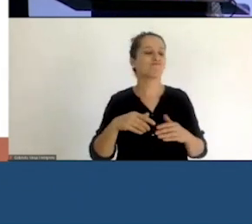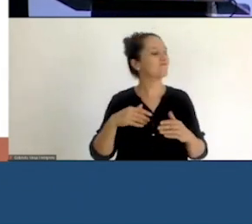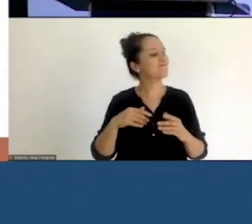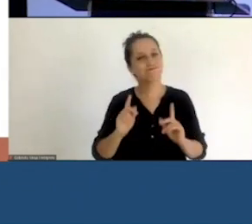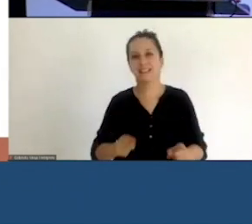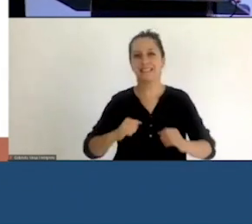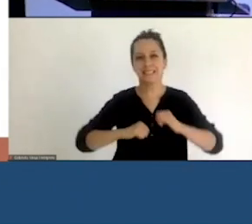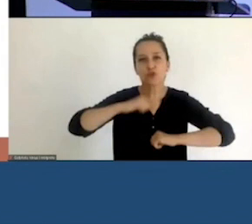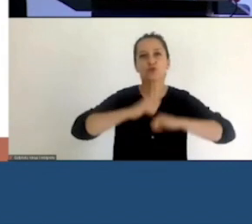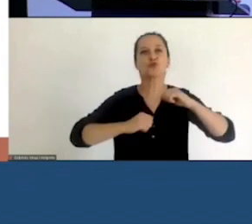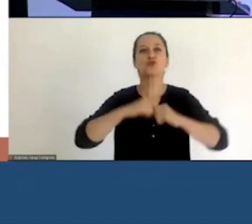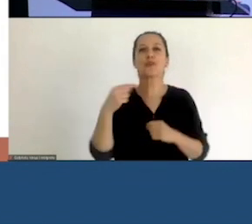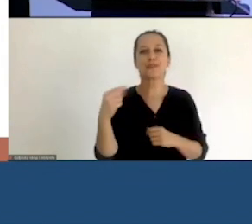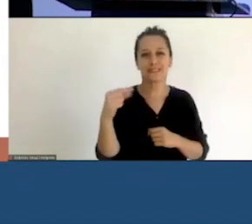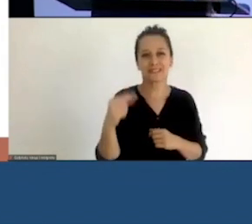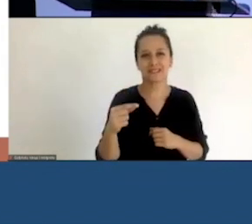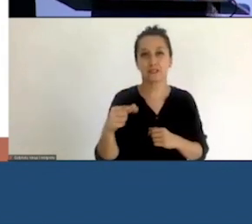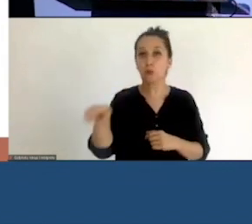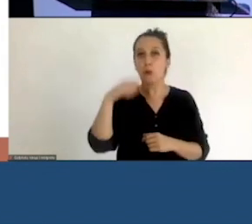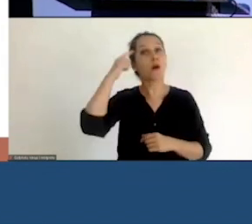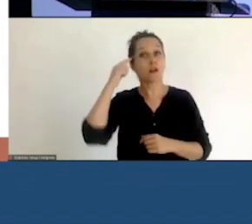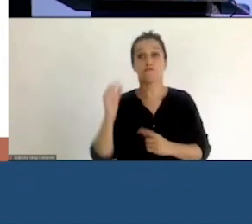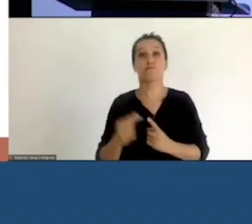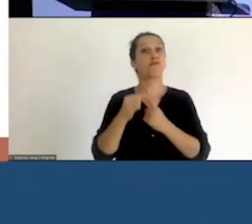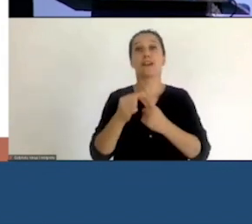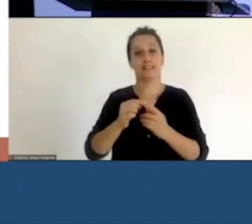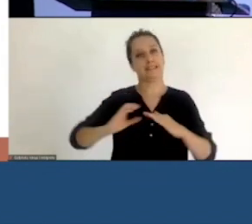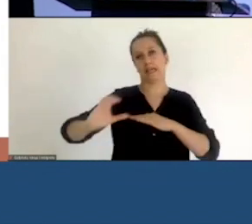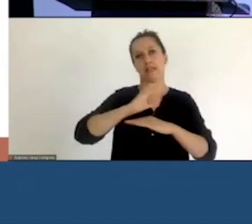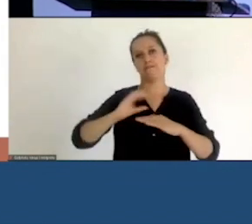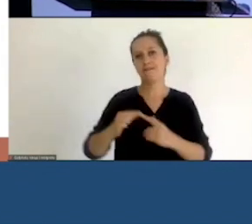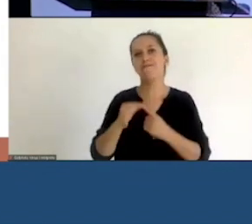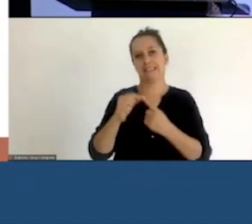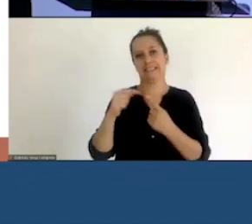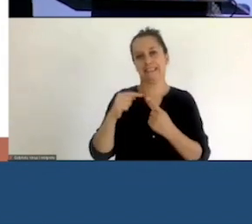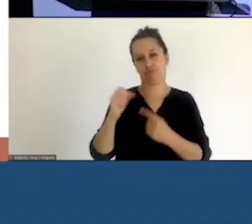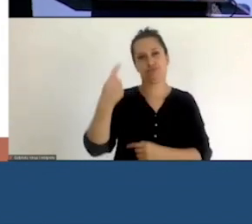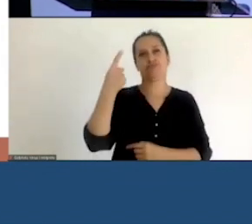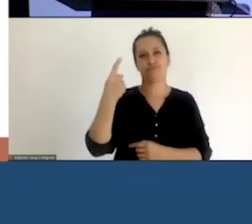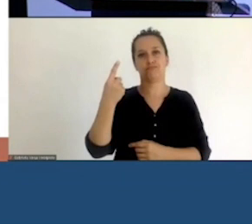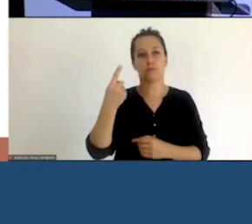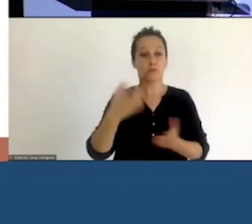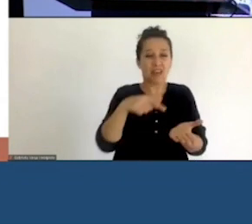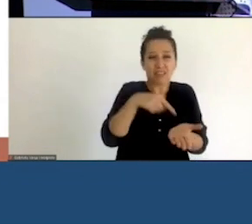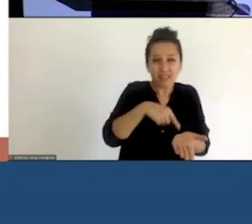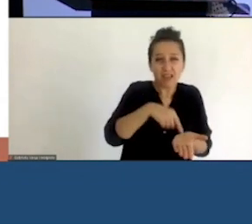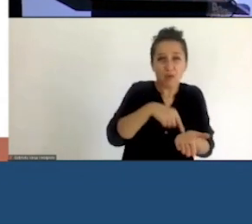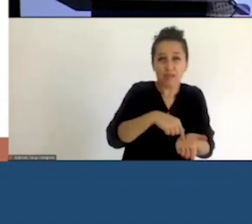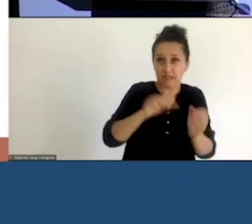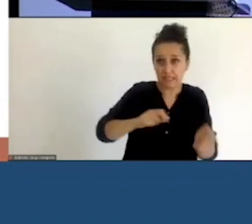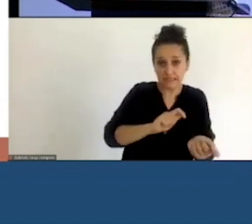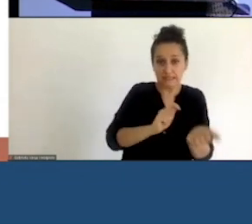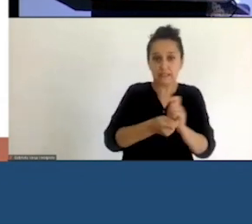have opportunities. The Caribbean does have opportunities. Caribbean first. Deuda por acción climática es una posibilidad. Environmental